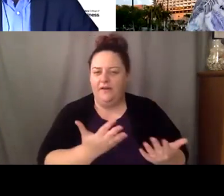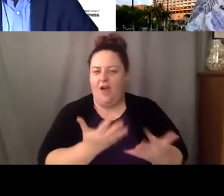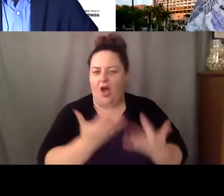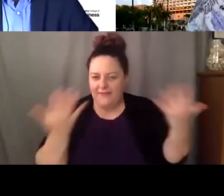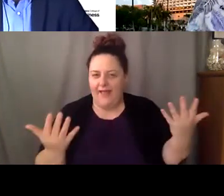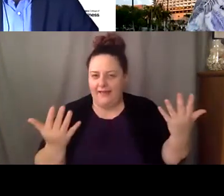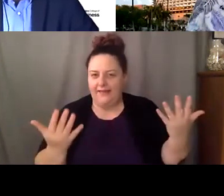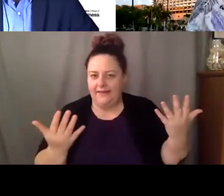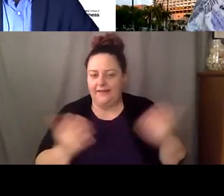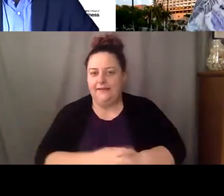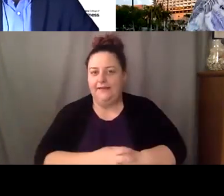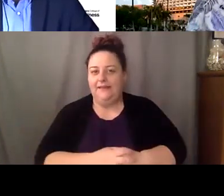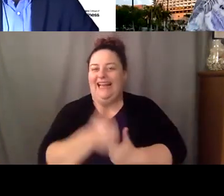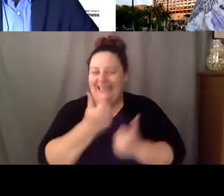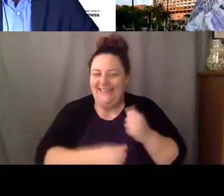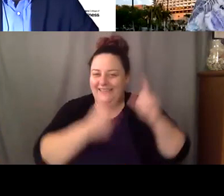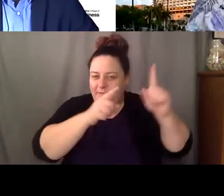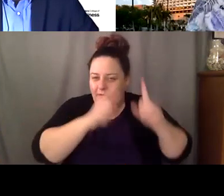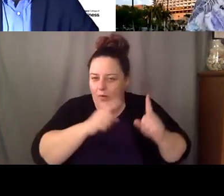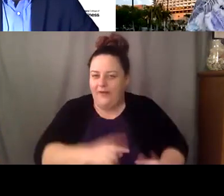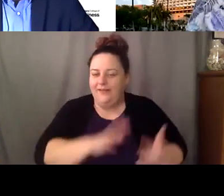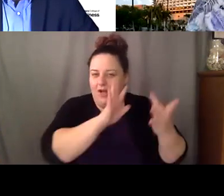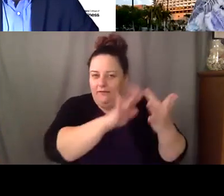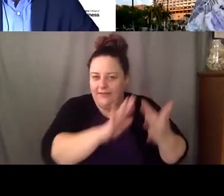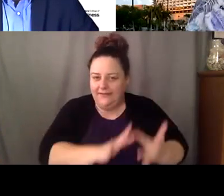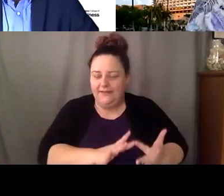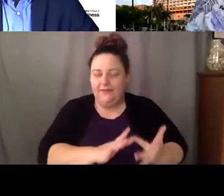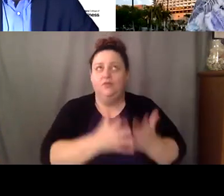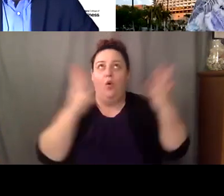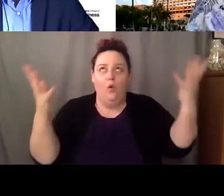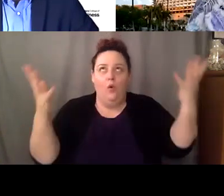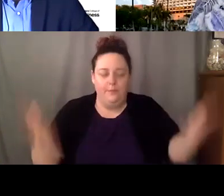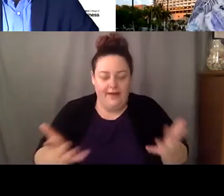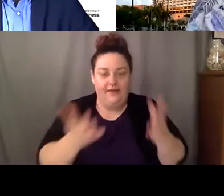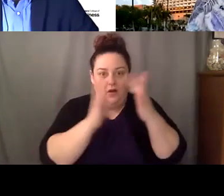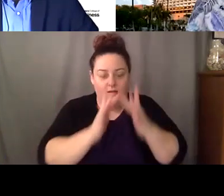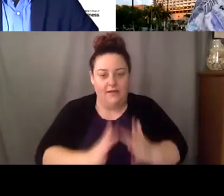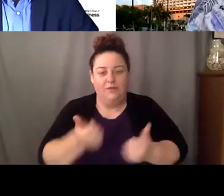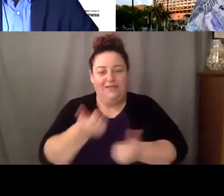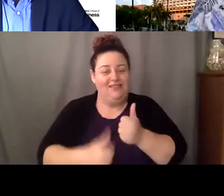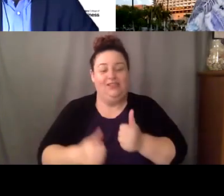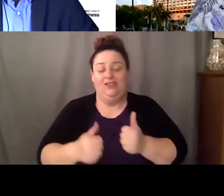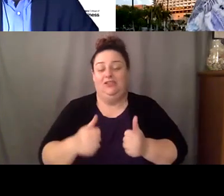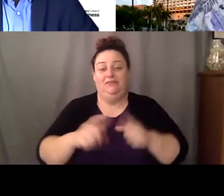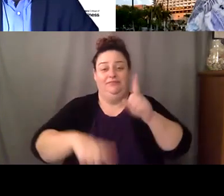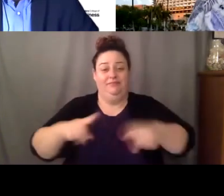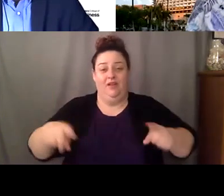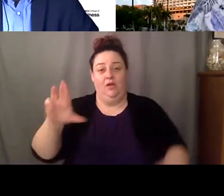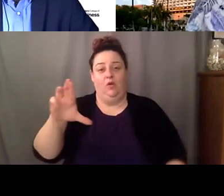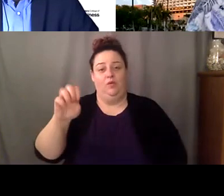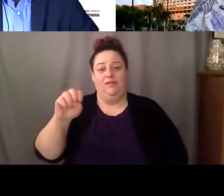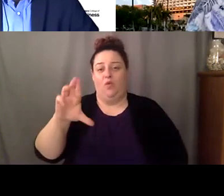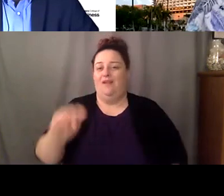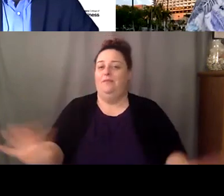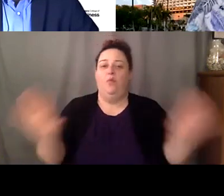And I think at every point of contact, and there are so many points of contact in all of our resorts, that you have to have that human